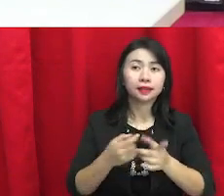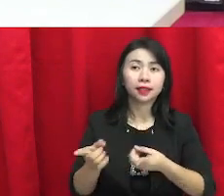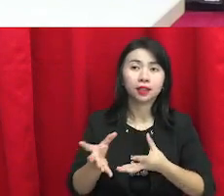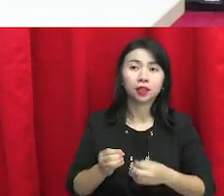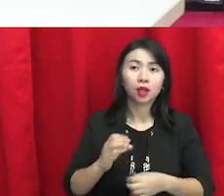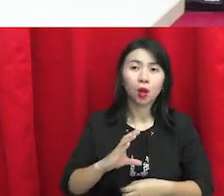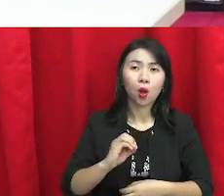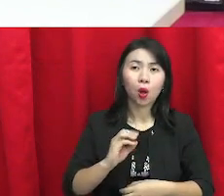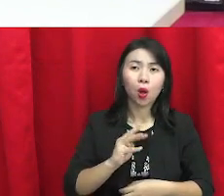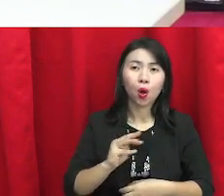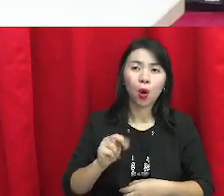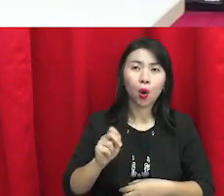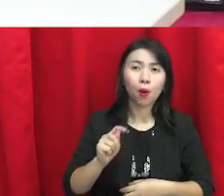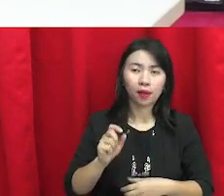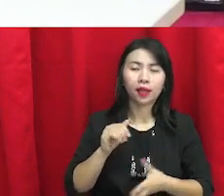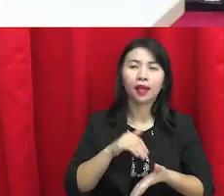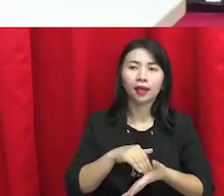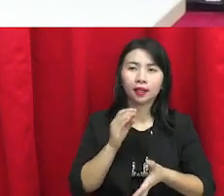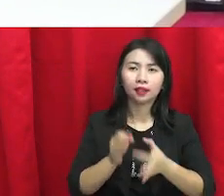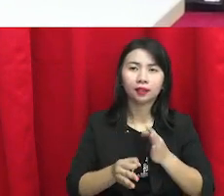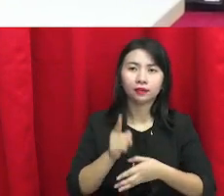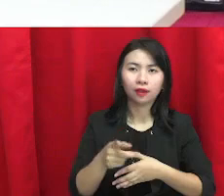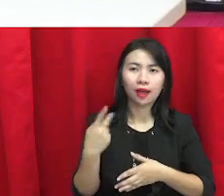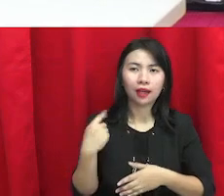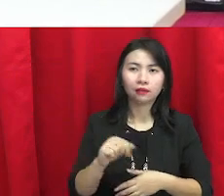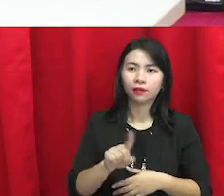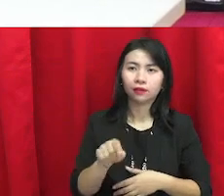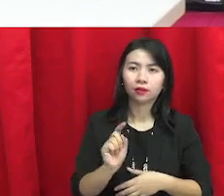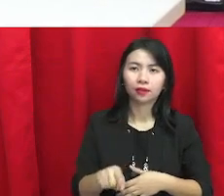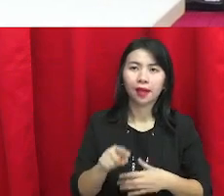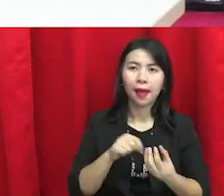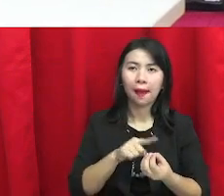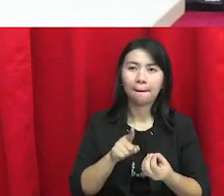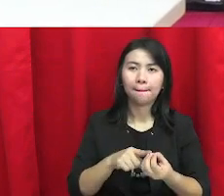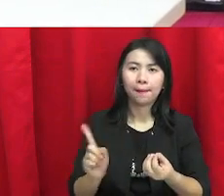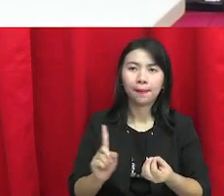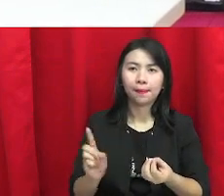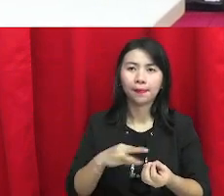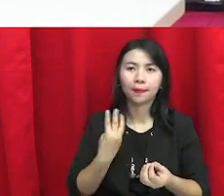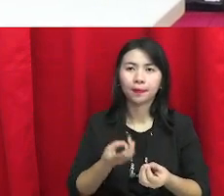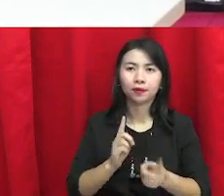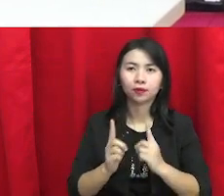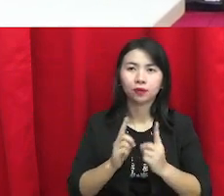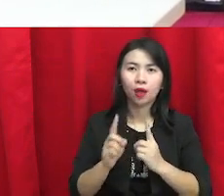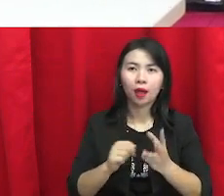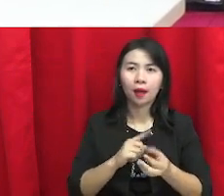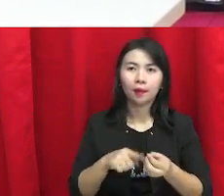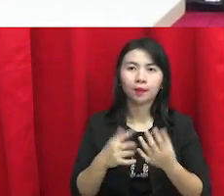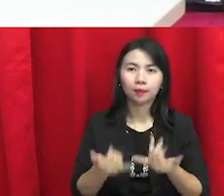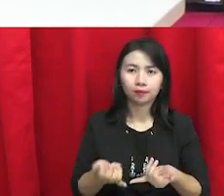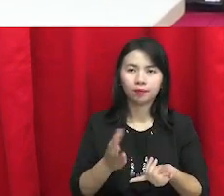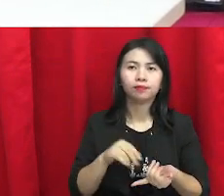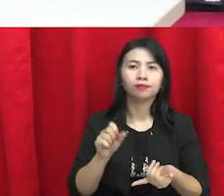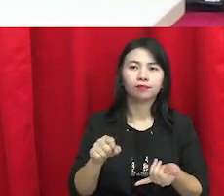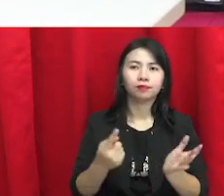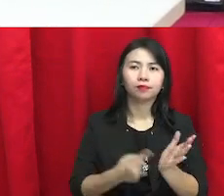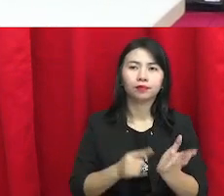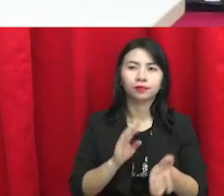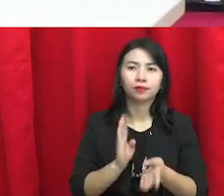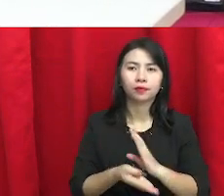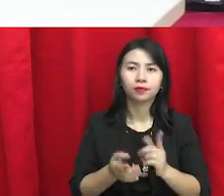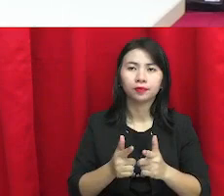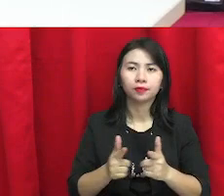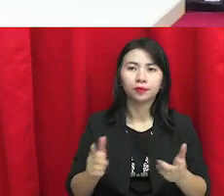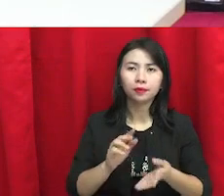comment section if you have those questions regarding sa ating po topic na pinag-uusapan. I believe that this will be a blessing